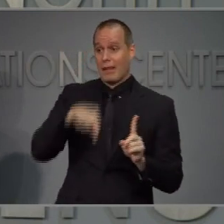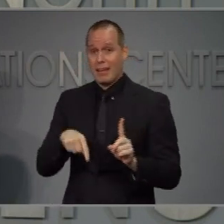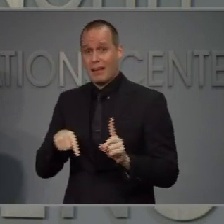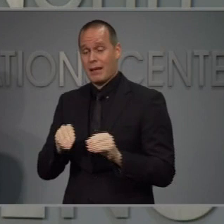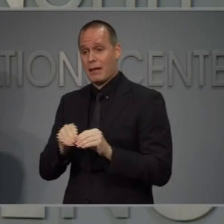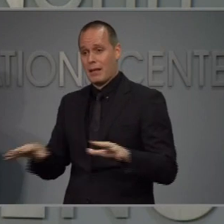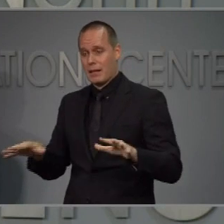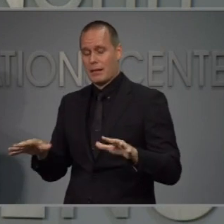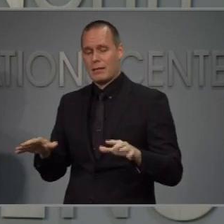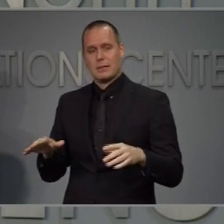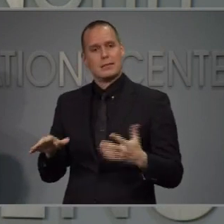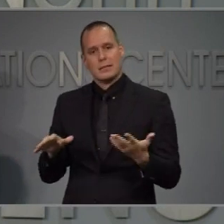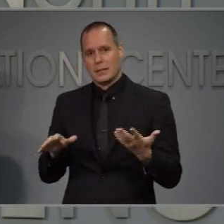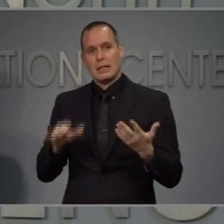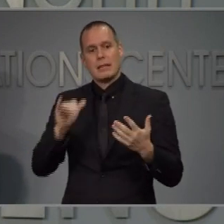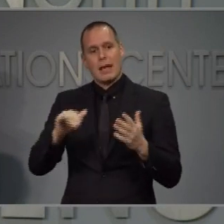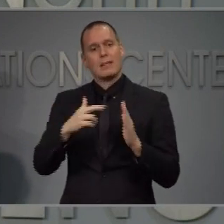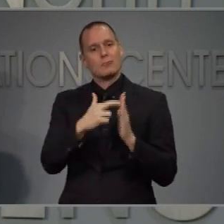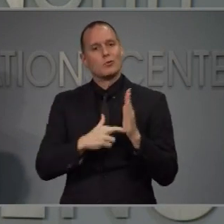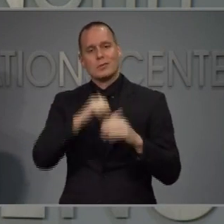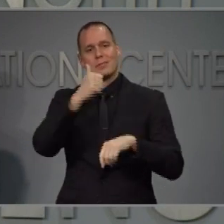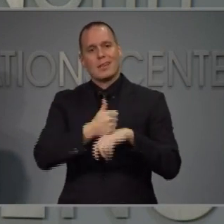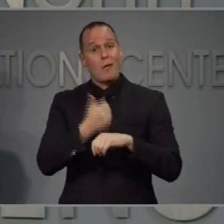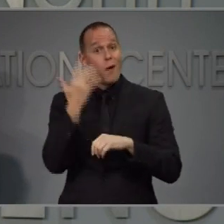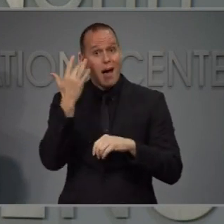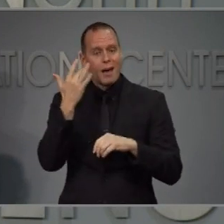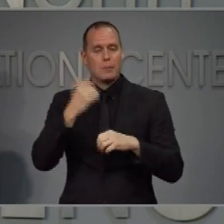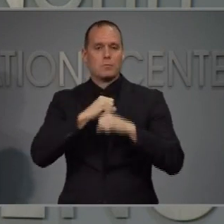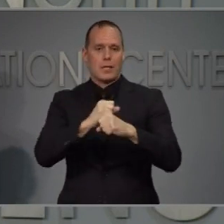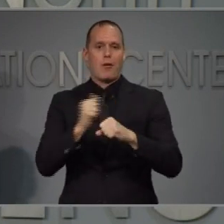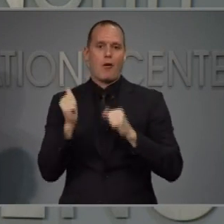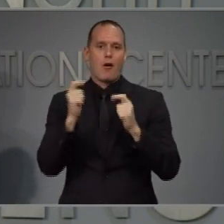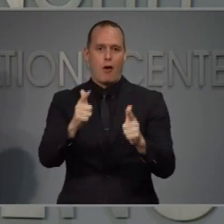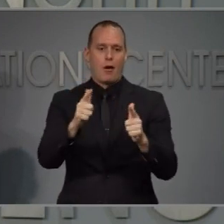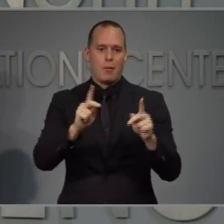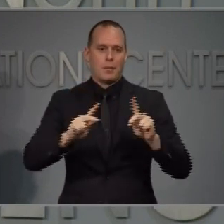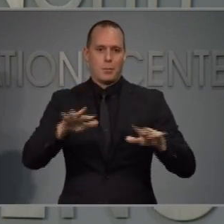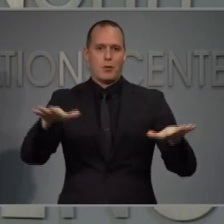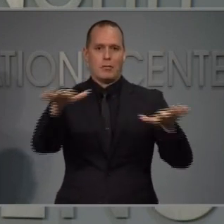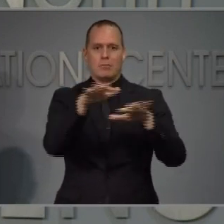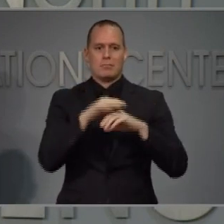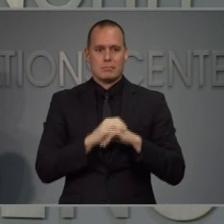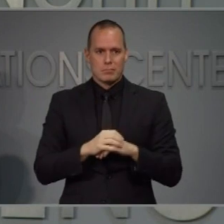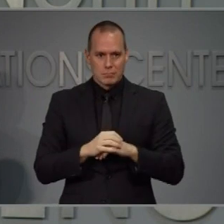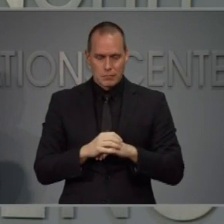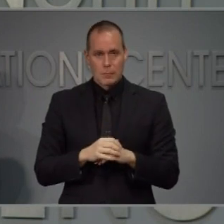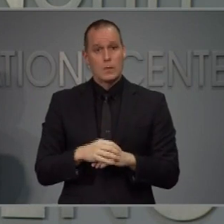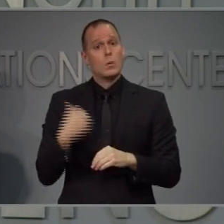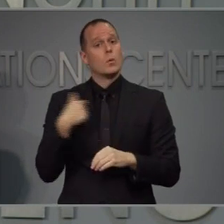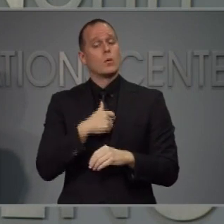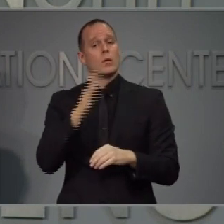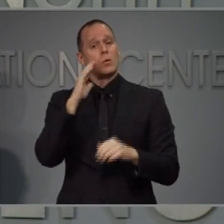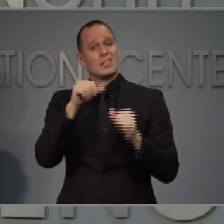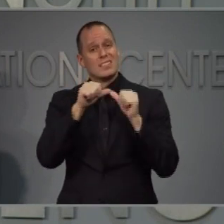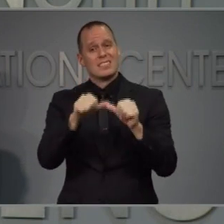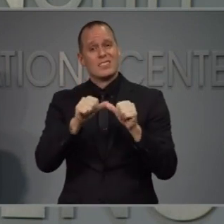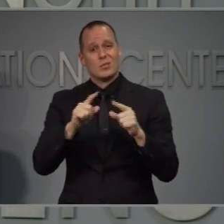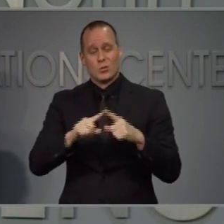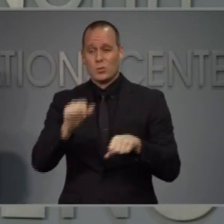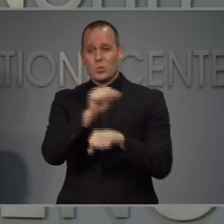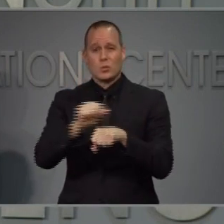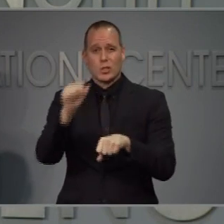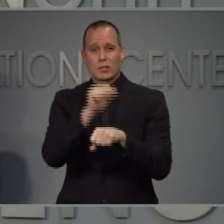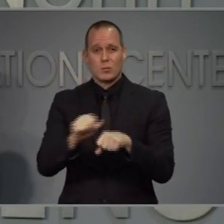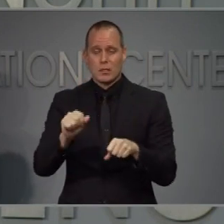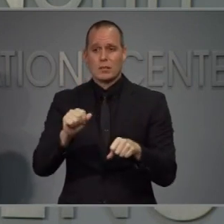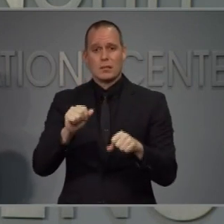of the people. And I think that we're going to continue to work to get to where we want to be on